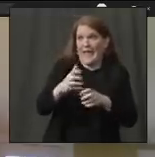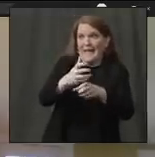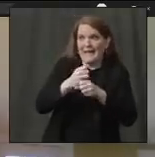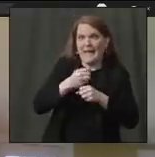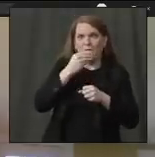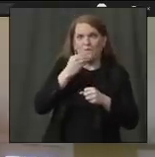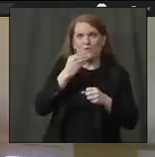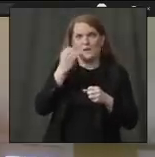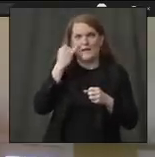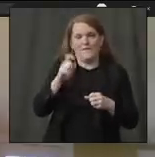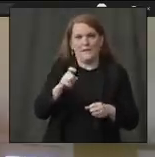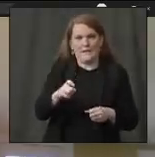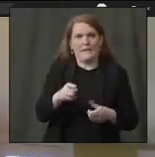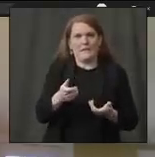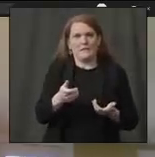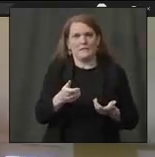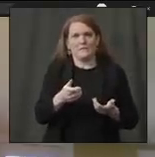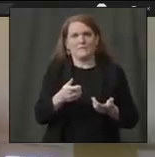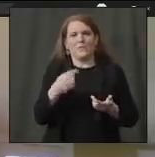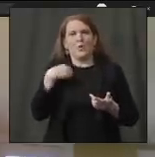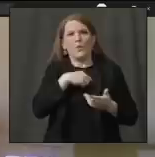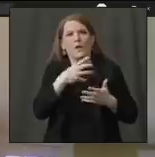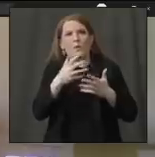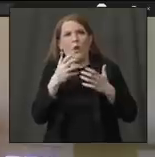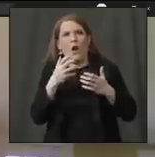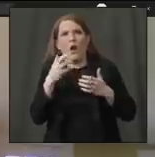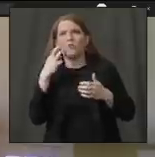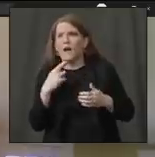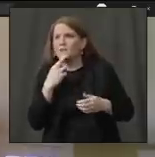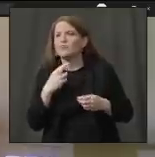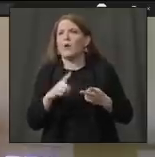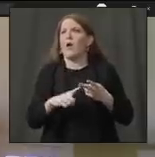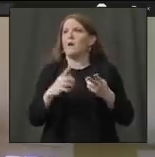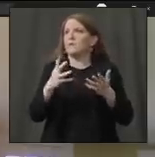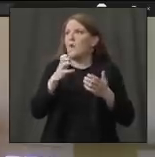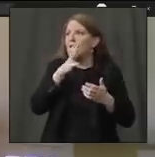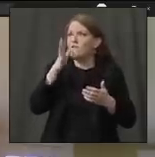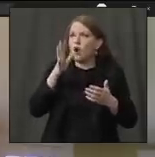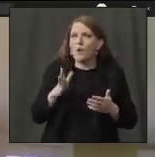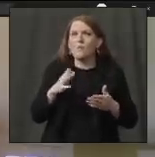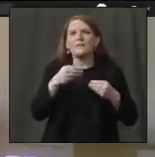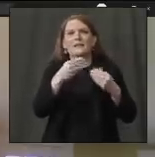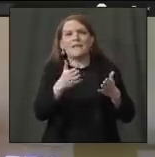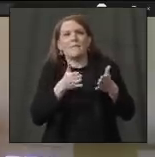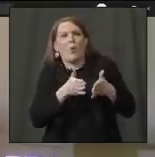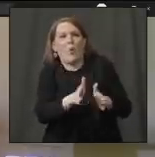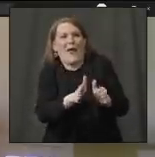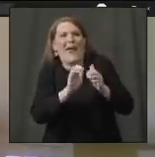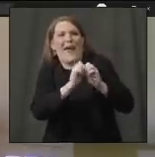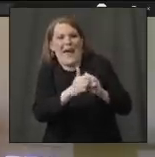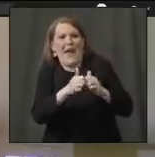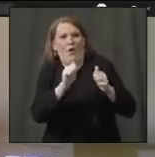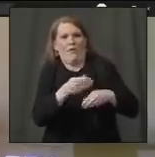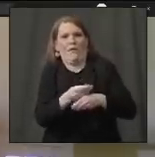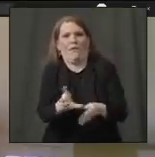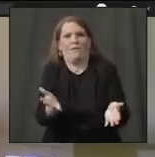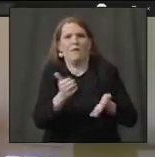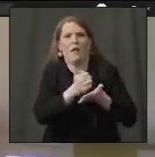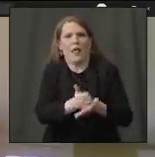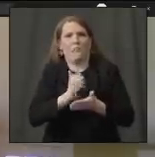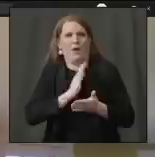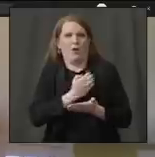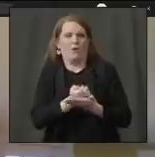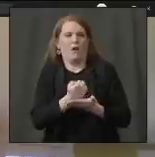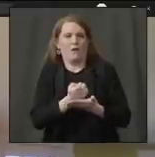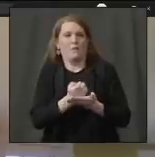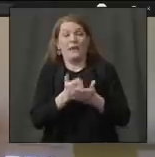for farmers and for restaurants to continue to contribute to our economy. We're doing that through increasing